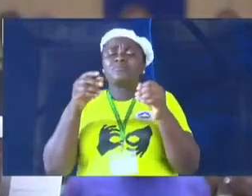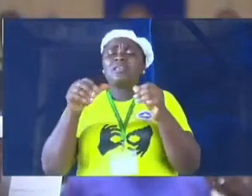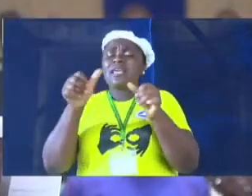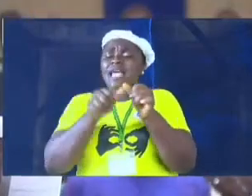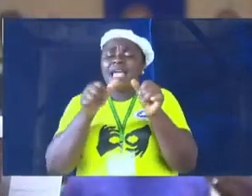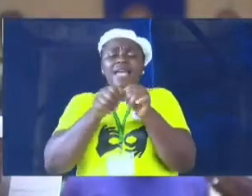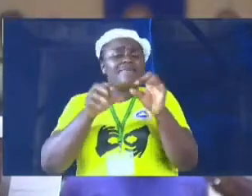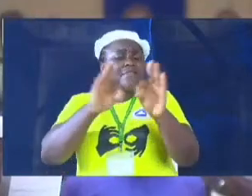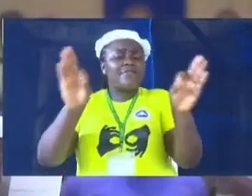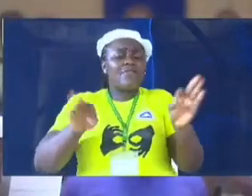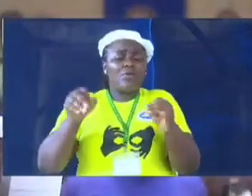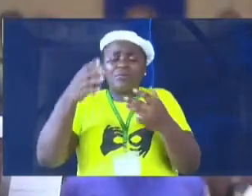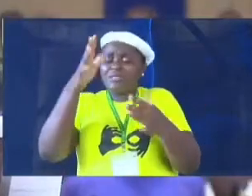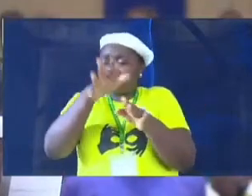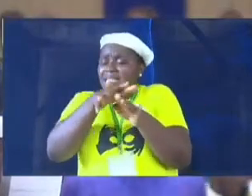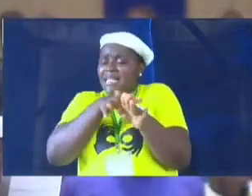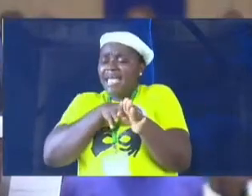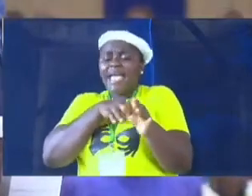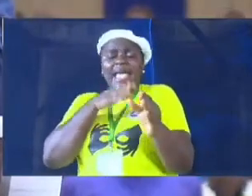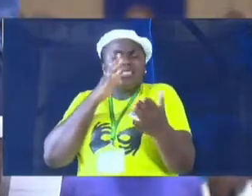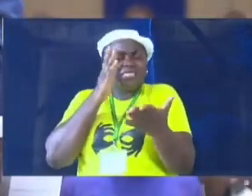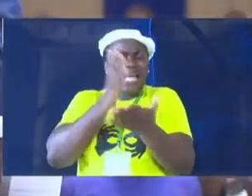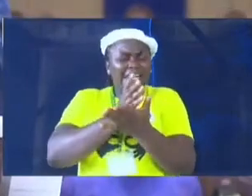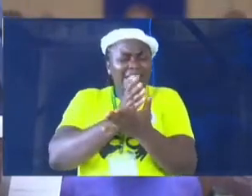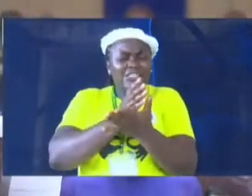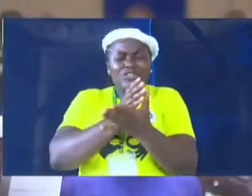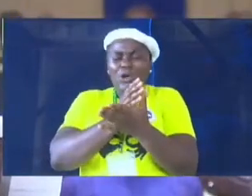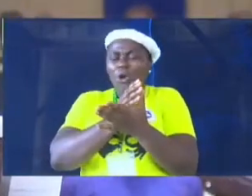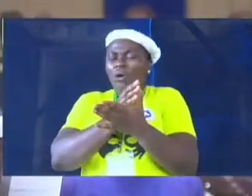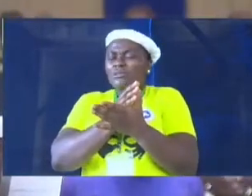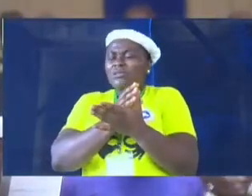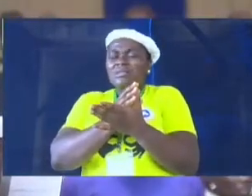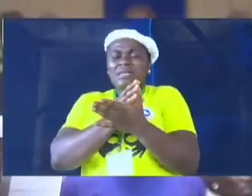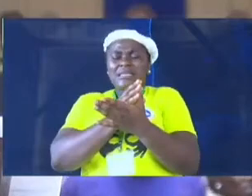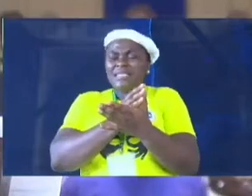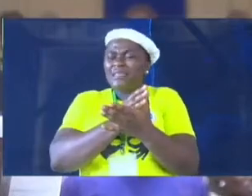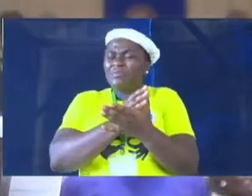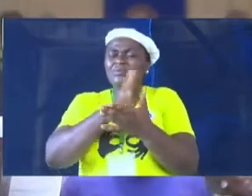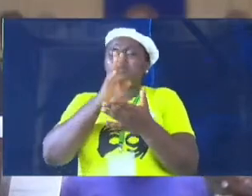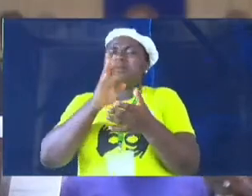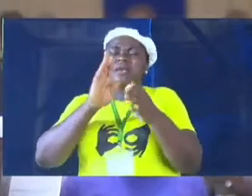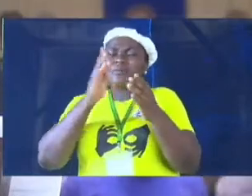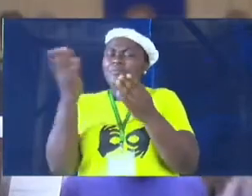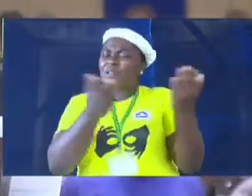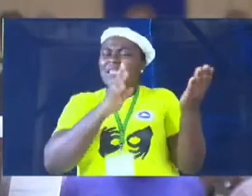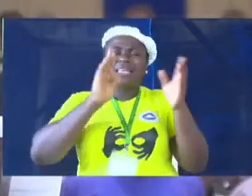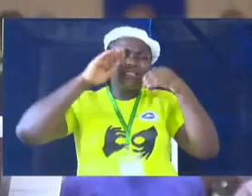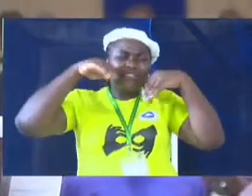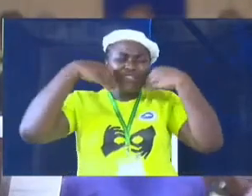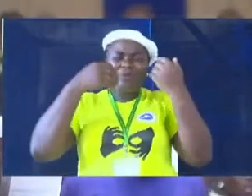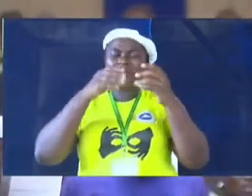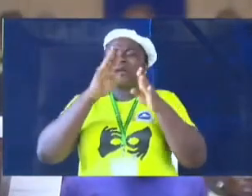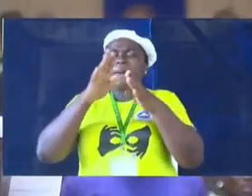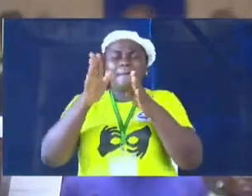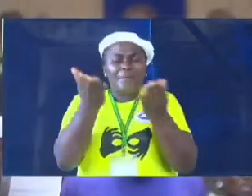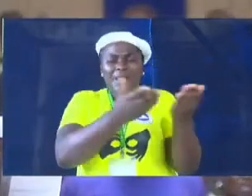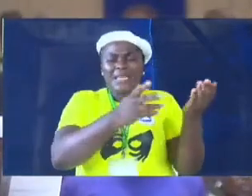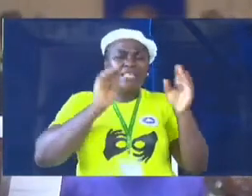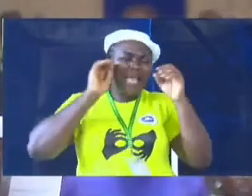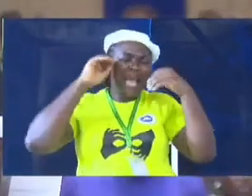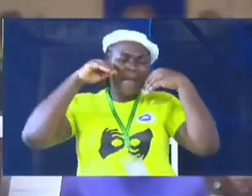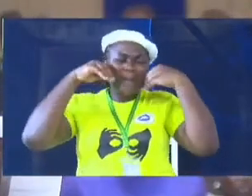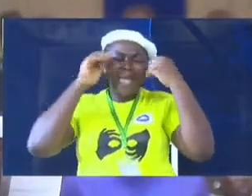every form of delay, stagnation, bringing shame, bringing reproach in my life, let it catch fire, O Lord,